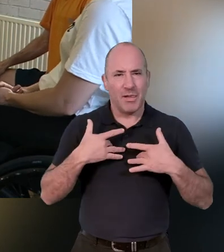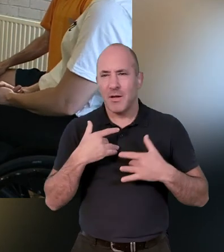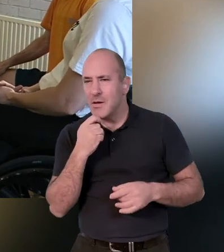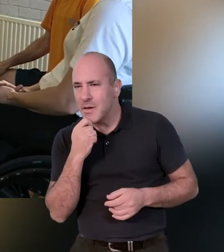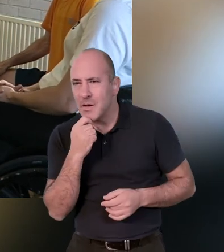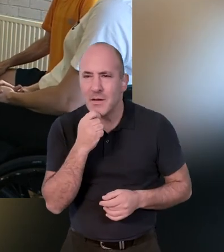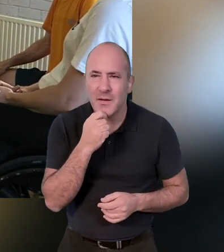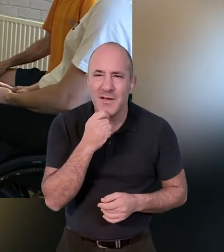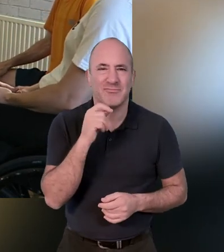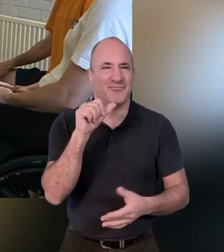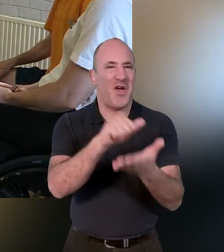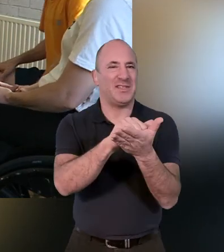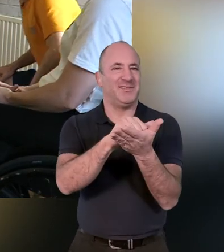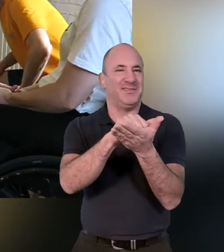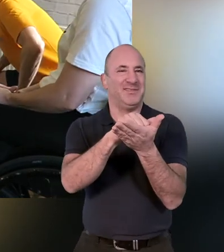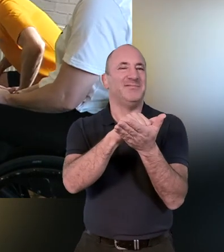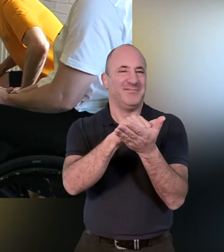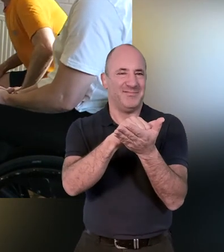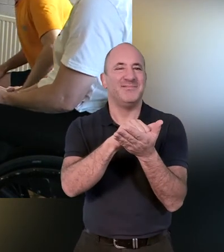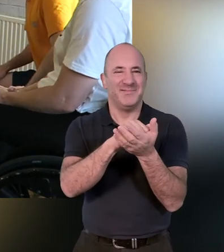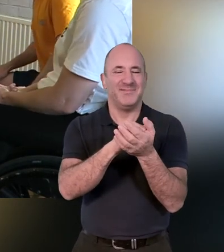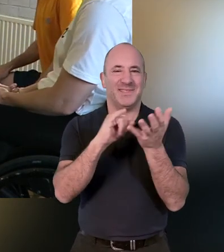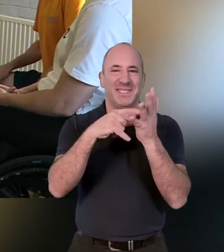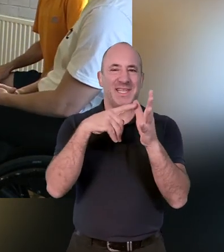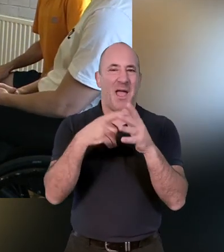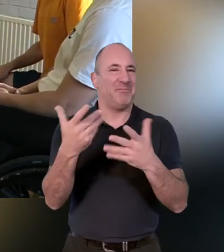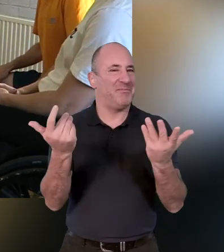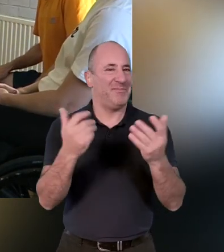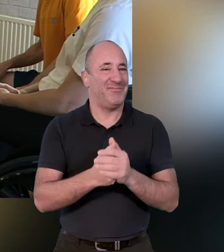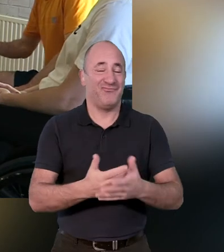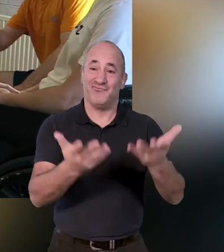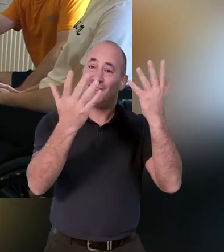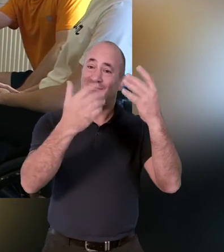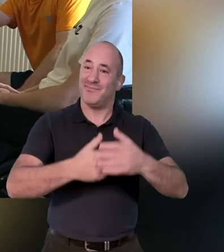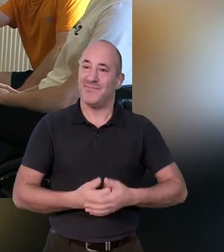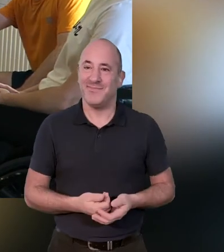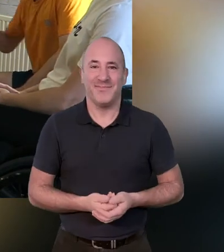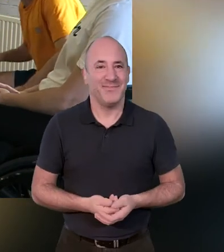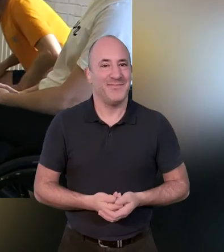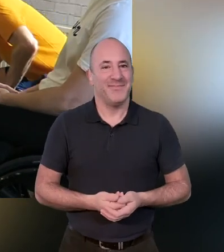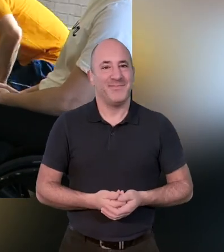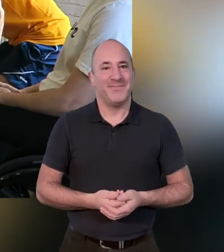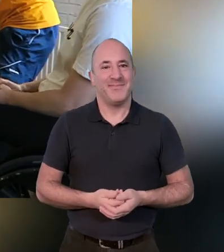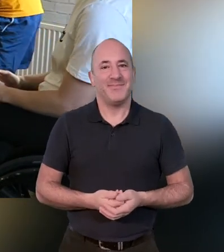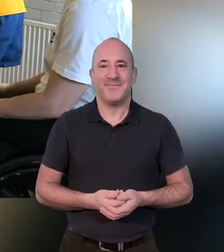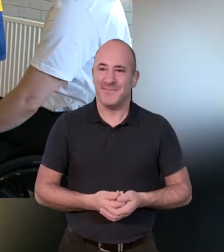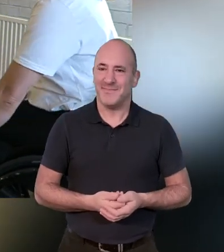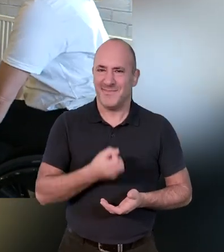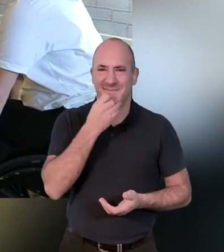Oh, I think Sam's taken it. Yep, so Sam's got the closest, so there we go.